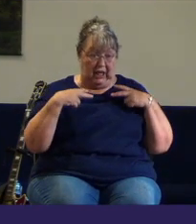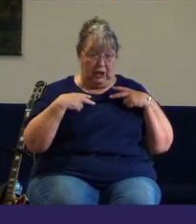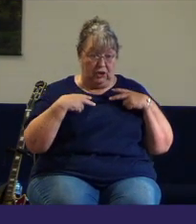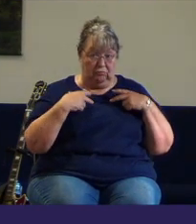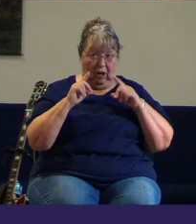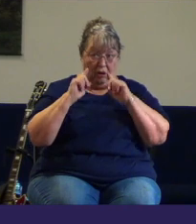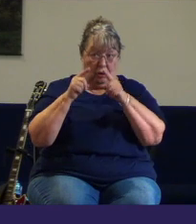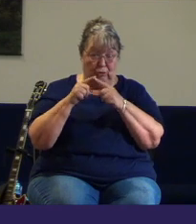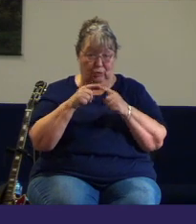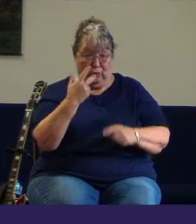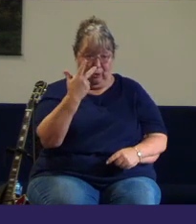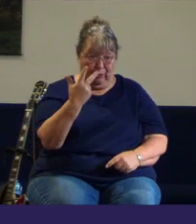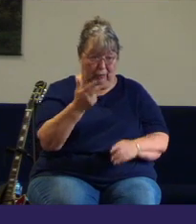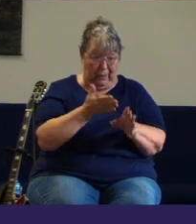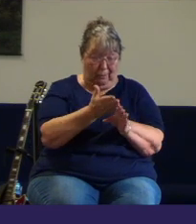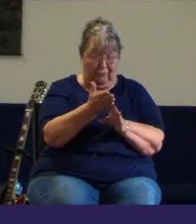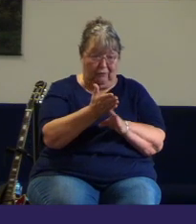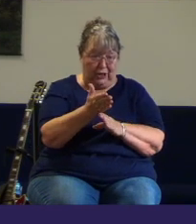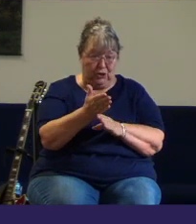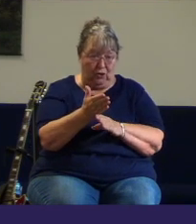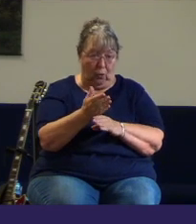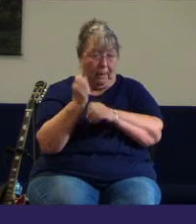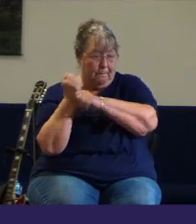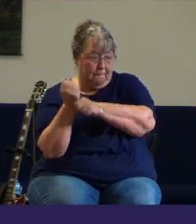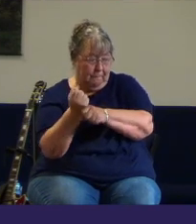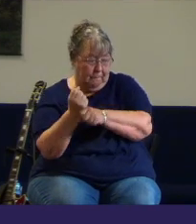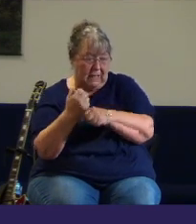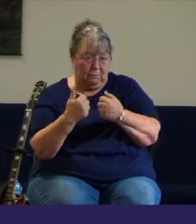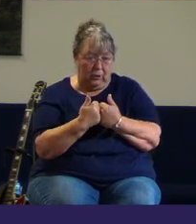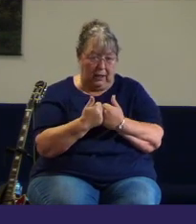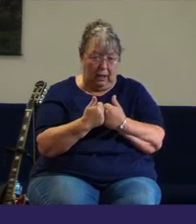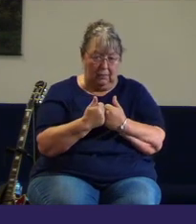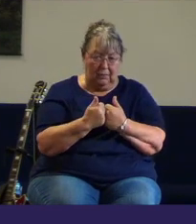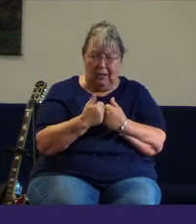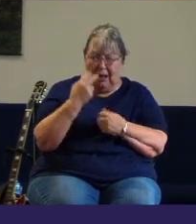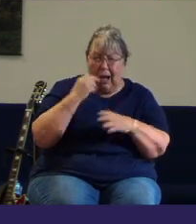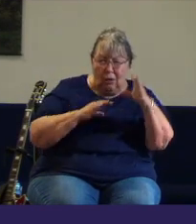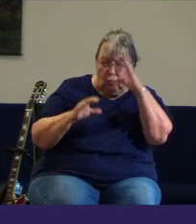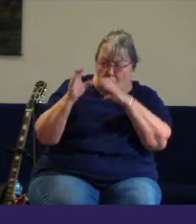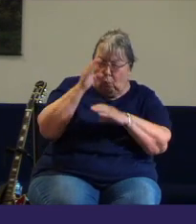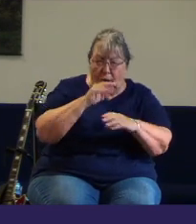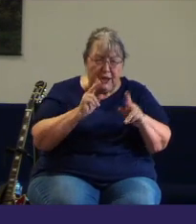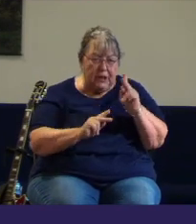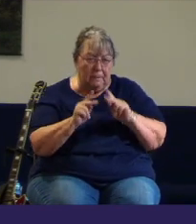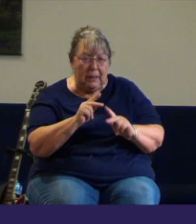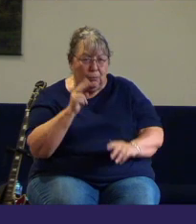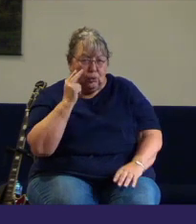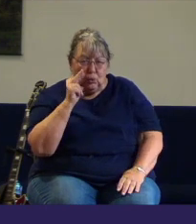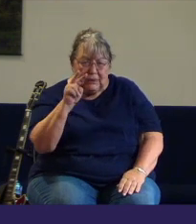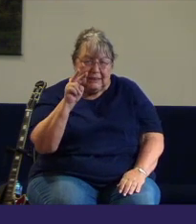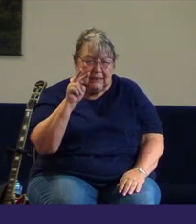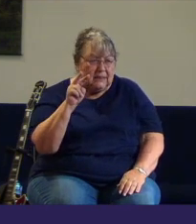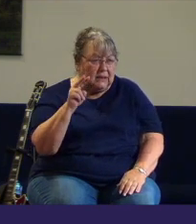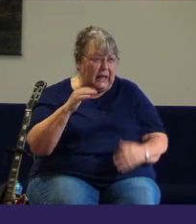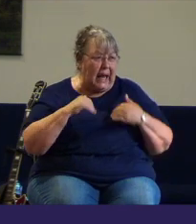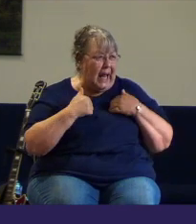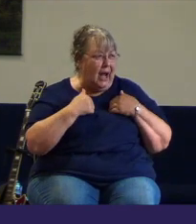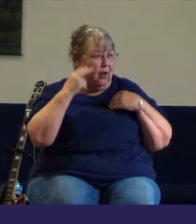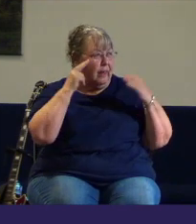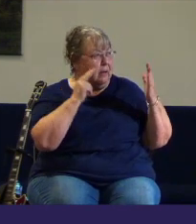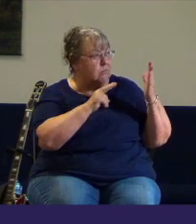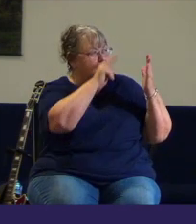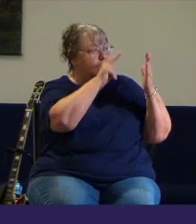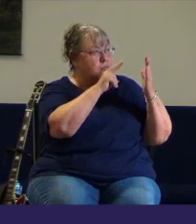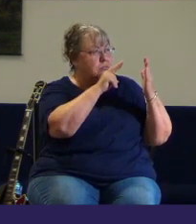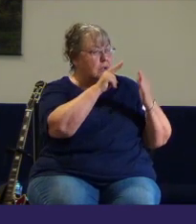And I was watching how the people looked at their heroes, and these are people that, especially younger